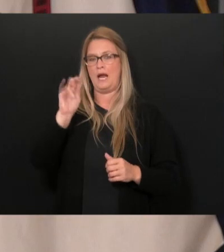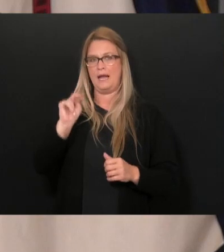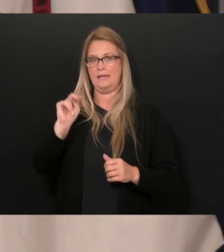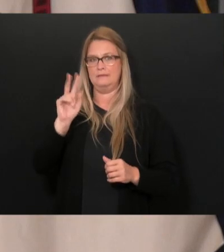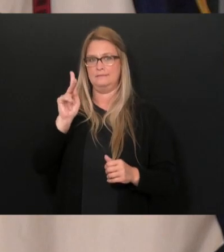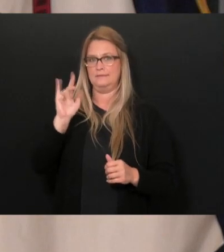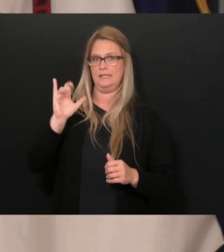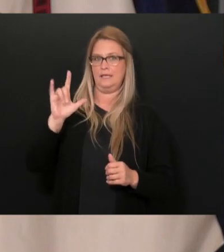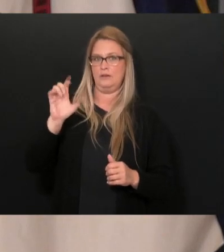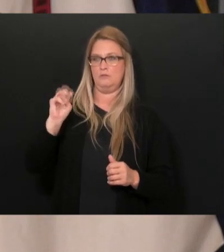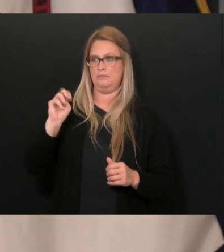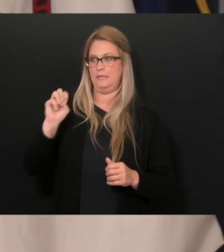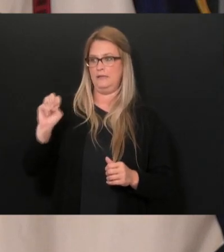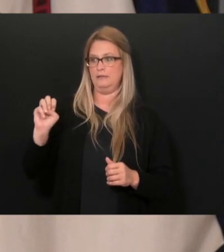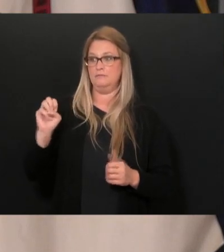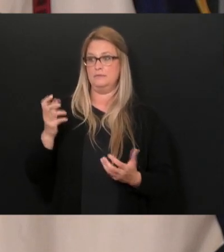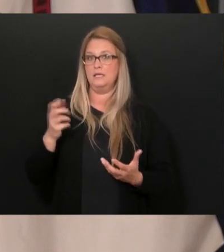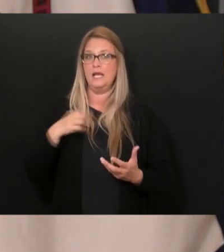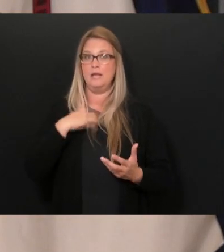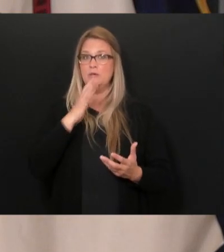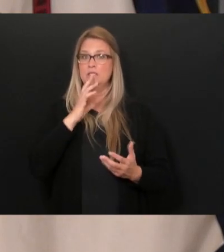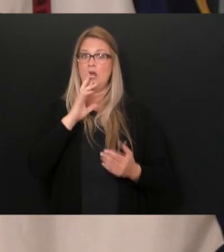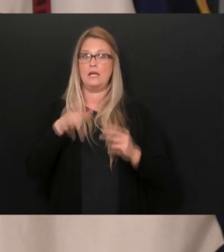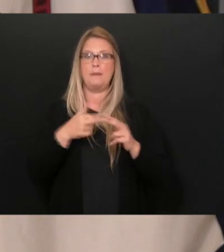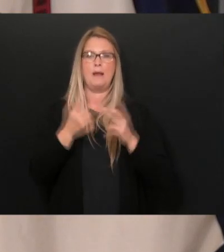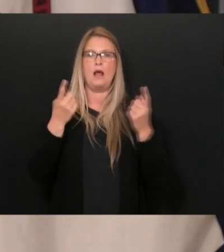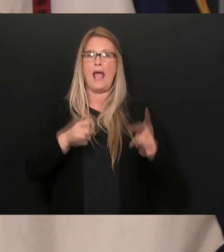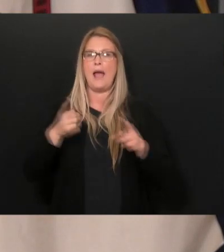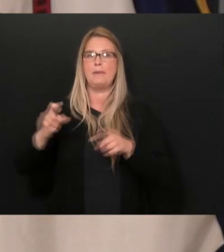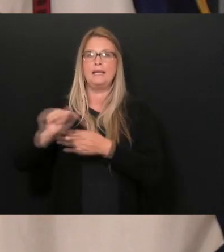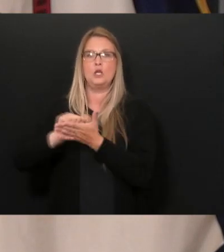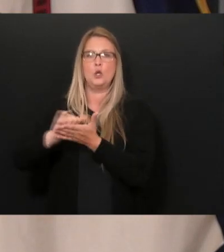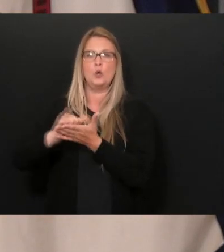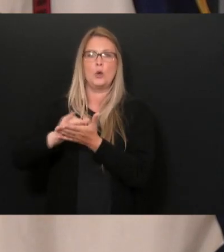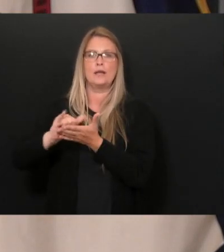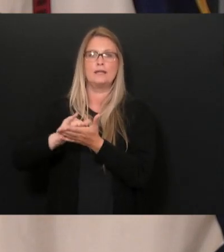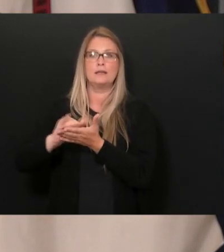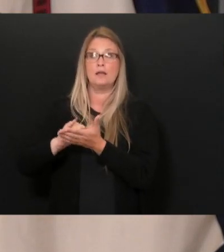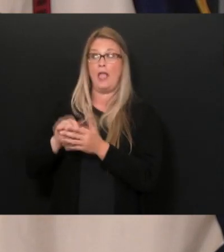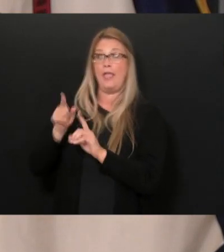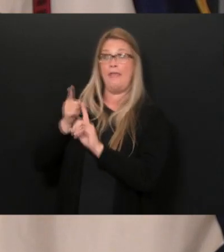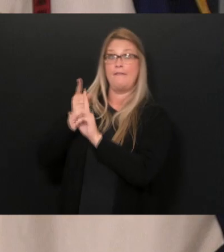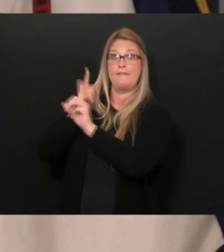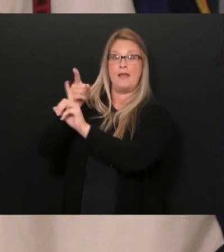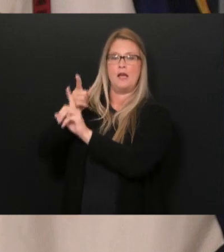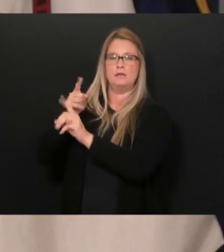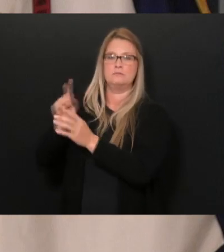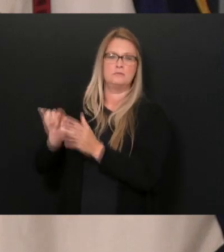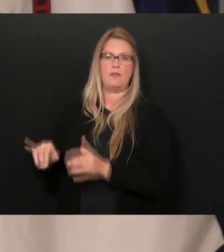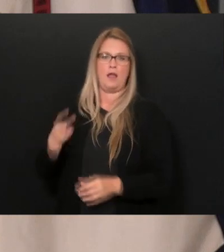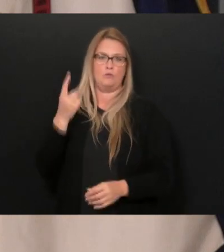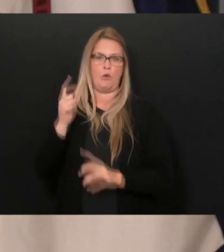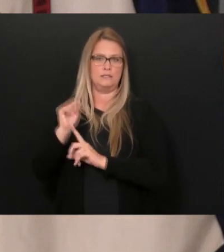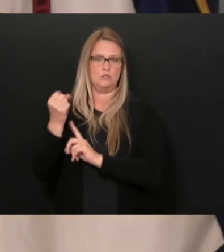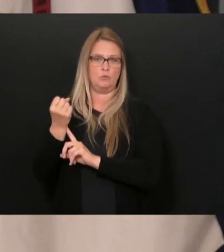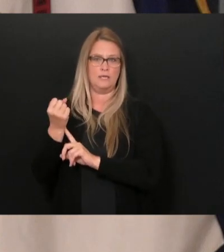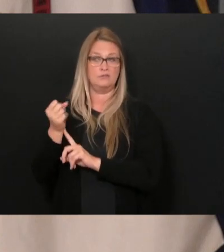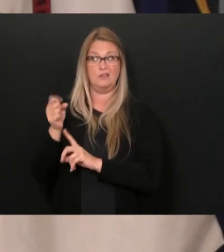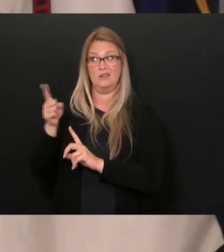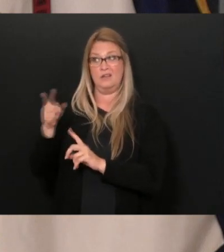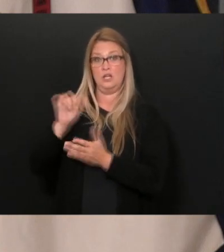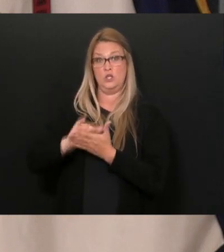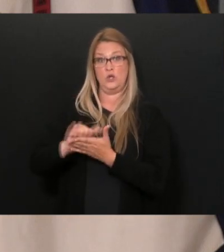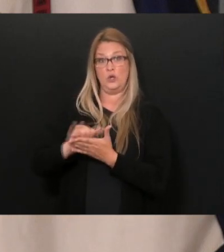was talking a whole lot about what had happened in New York. Well, what happened in New York was just one thing. New York got caught